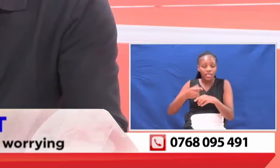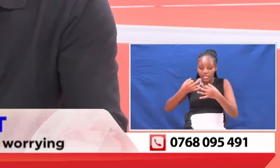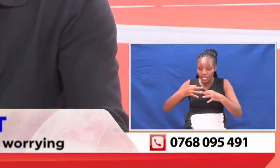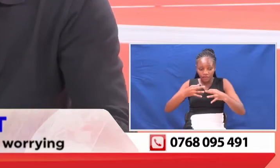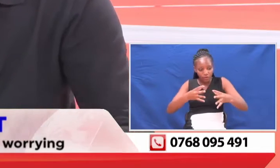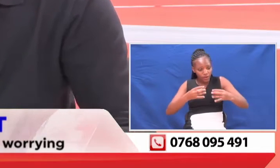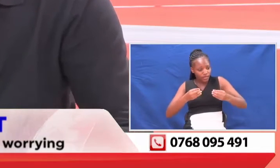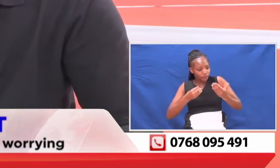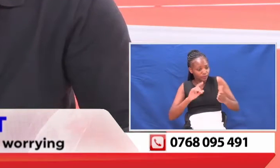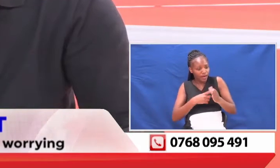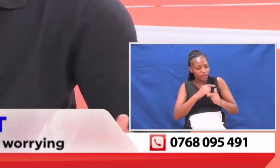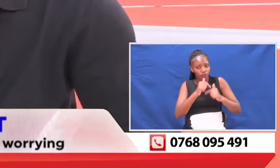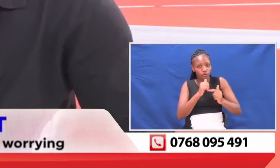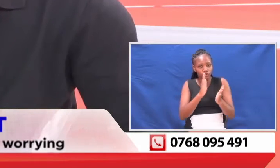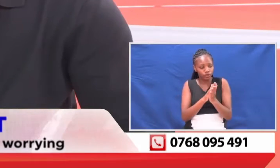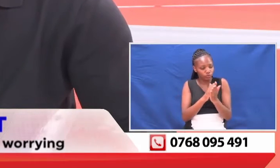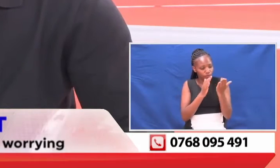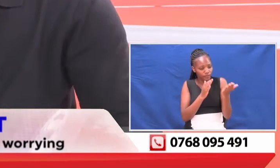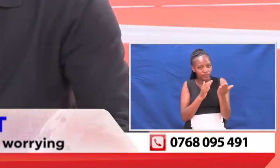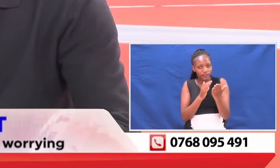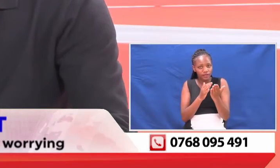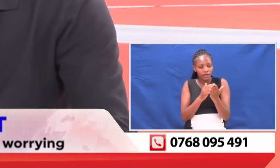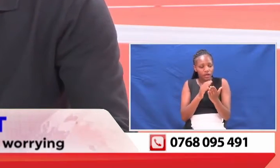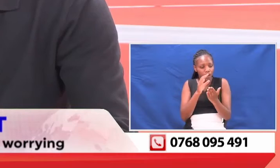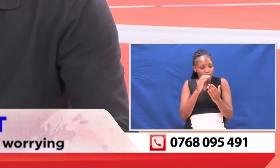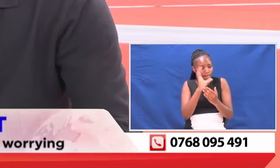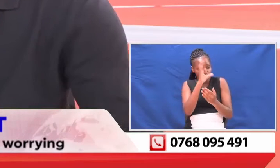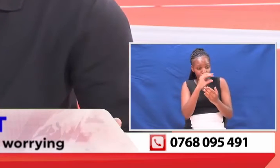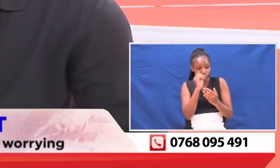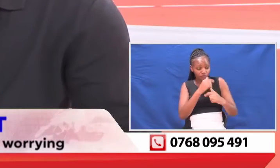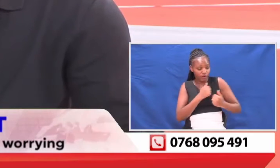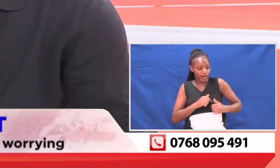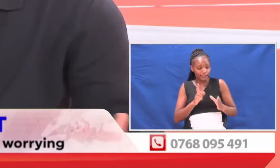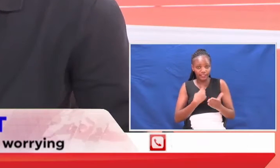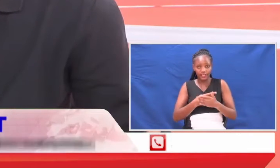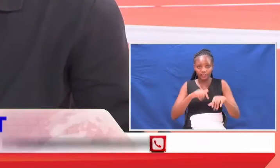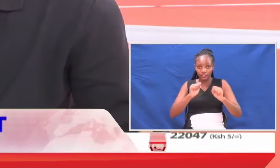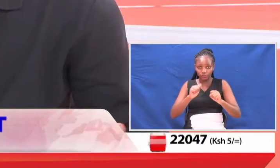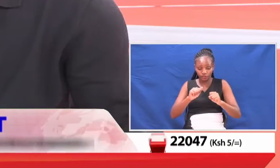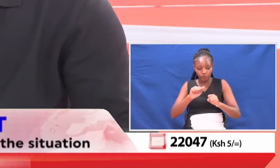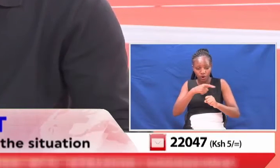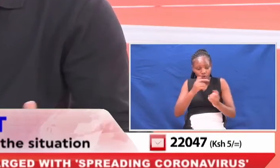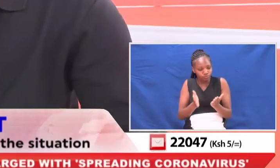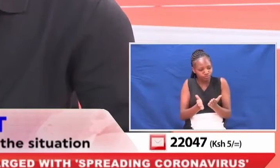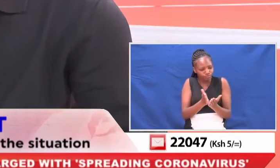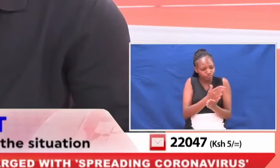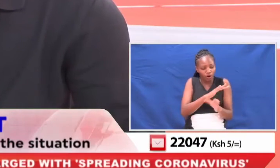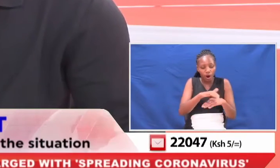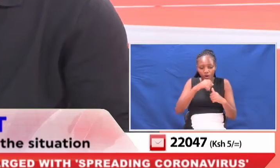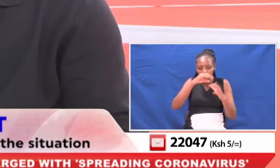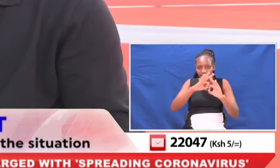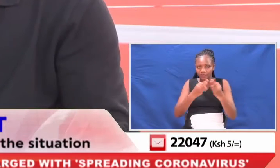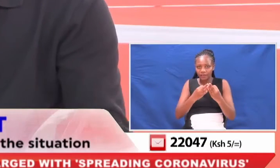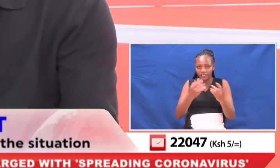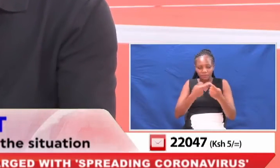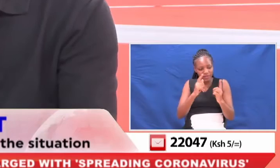embrace these and we continue with these big, beautiful hearts, then we'll not have any children in the streets of Nairobi